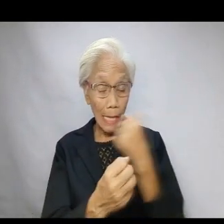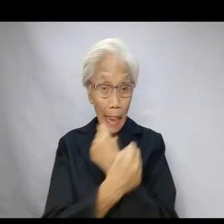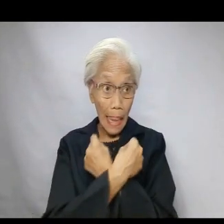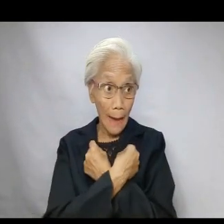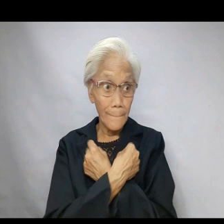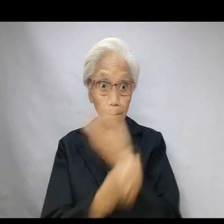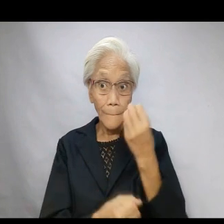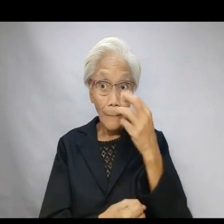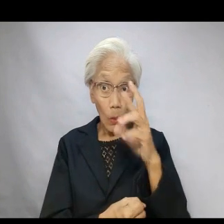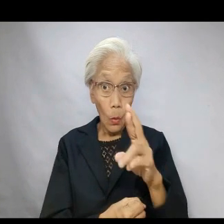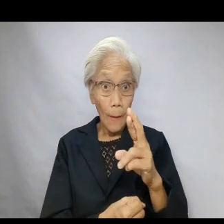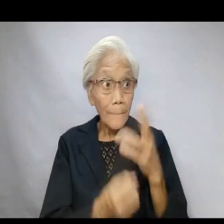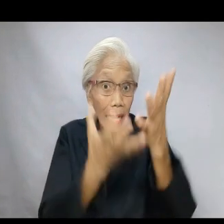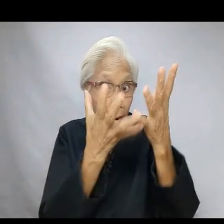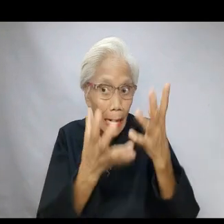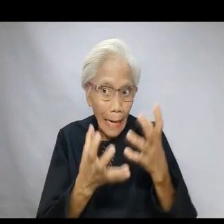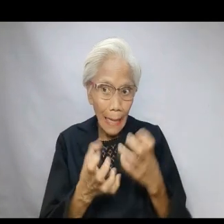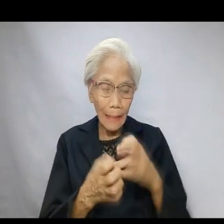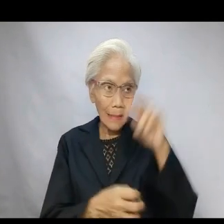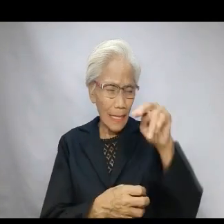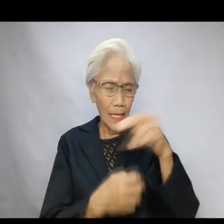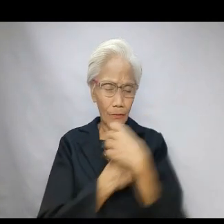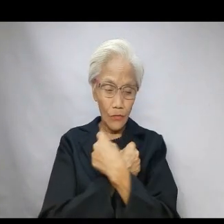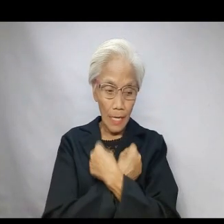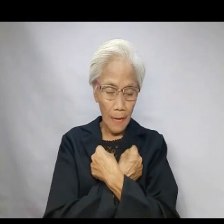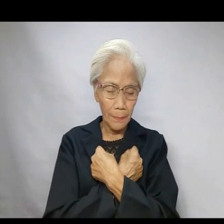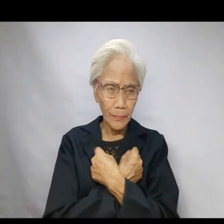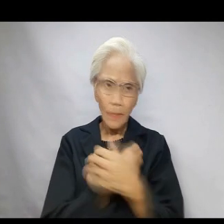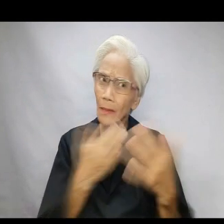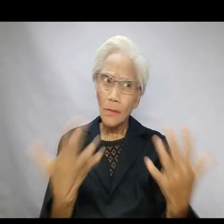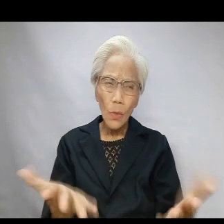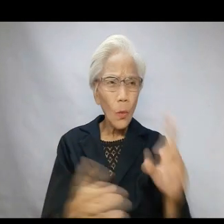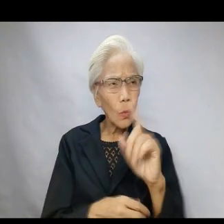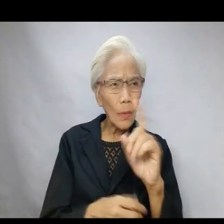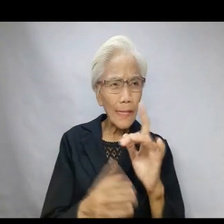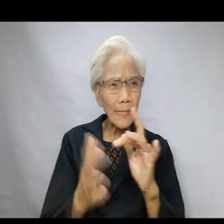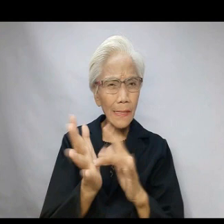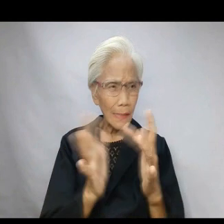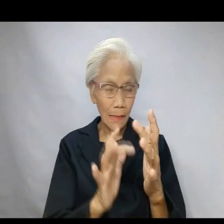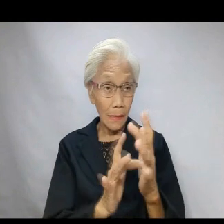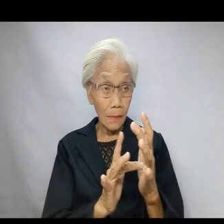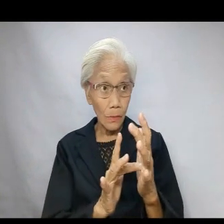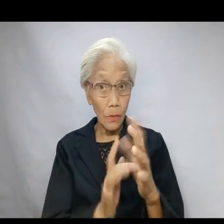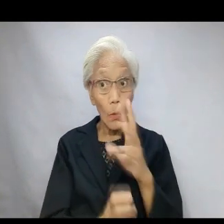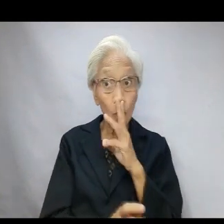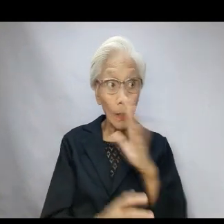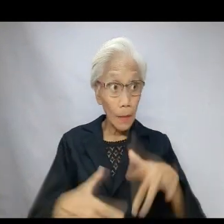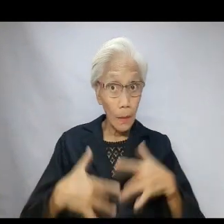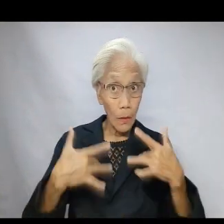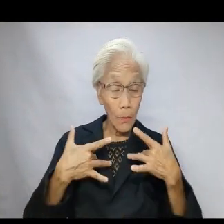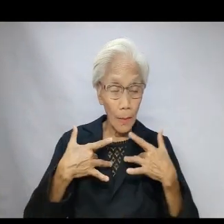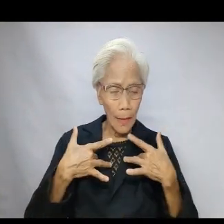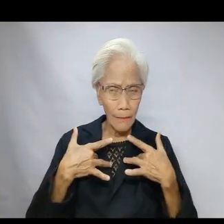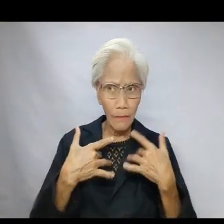or paghangad, our need love. So, what is Jesus' water of life prescription